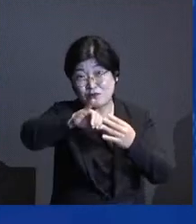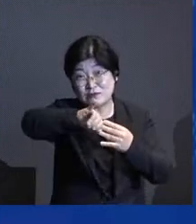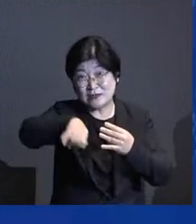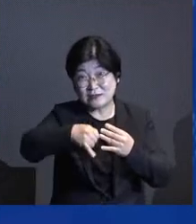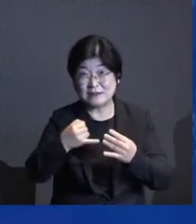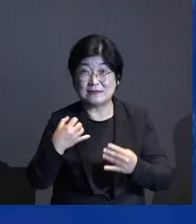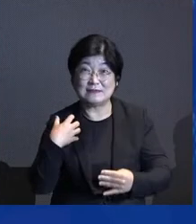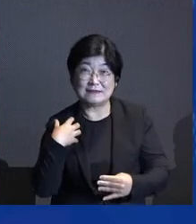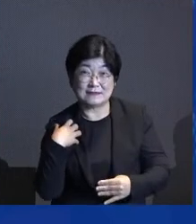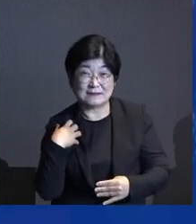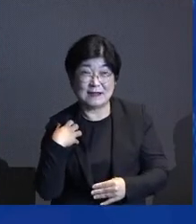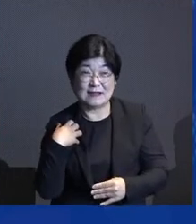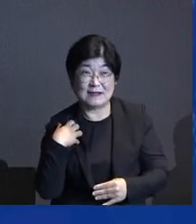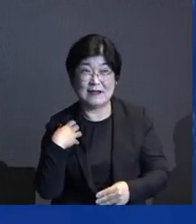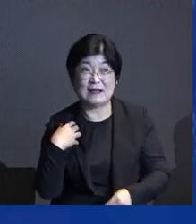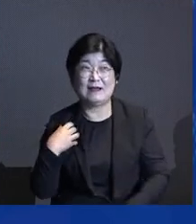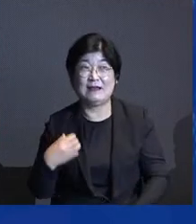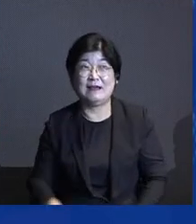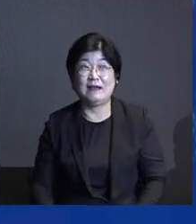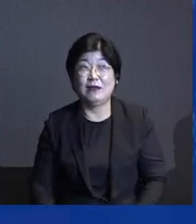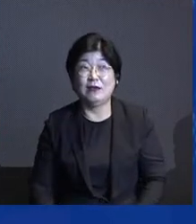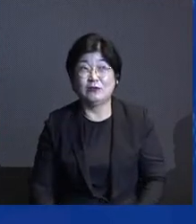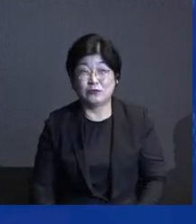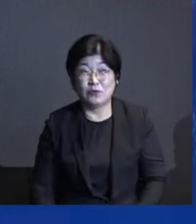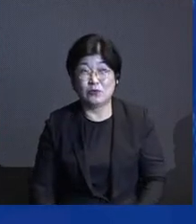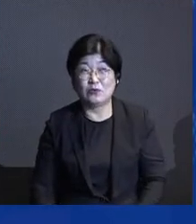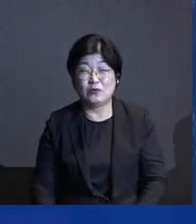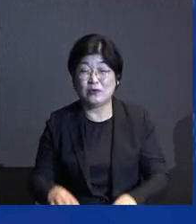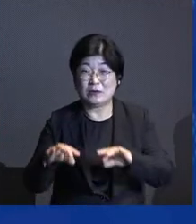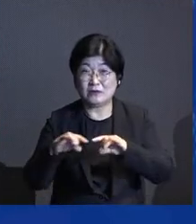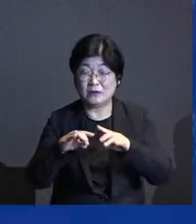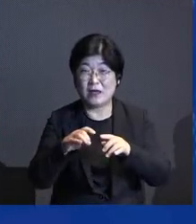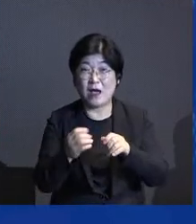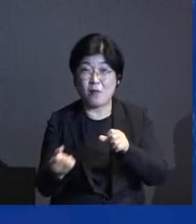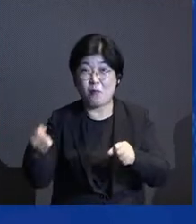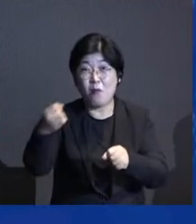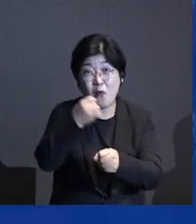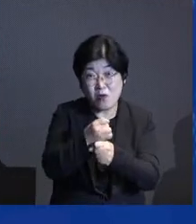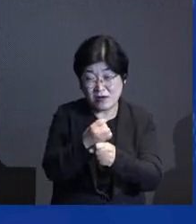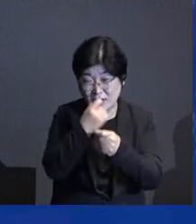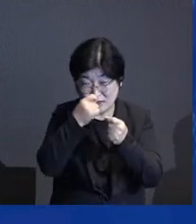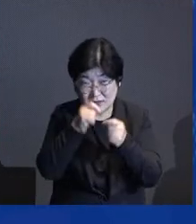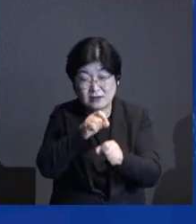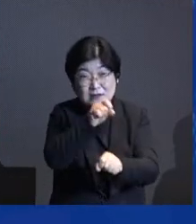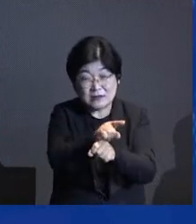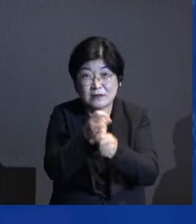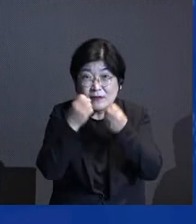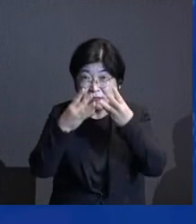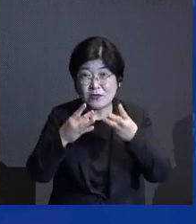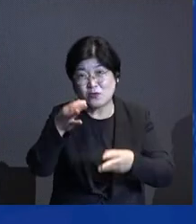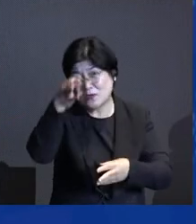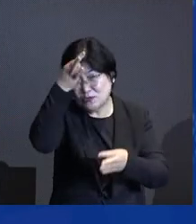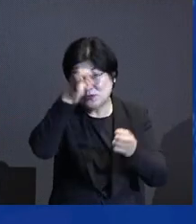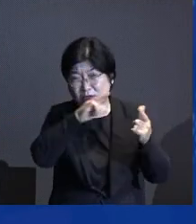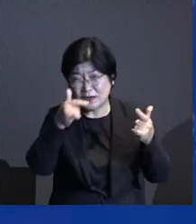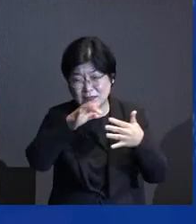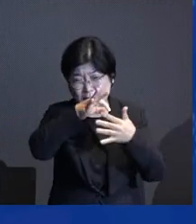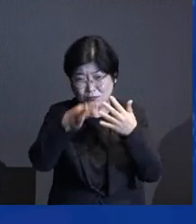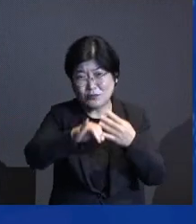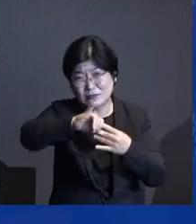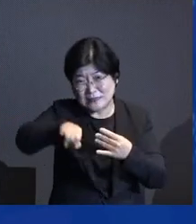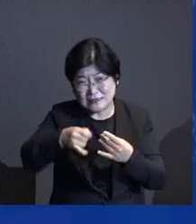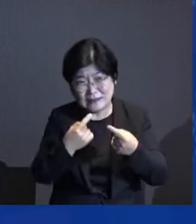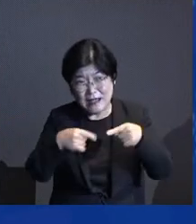design, health and e-health, accessibility, new technologies, rooting for a genuine development of